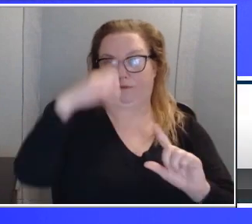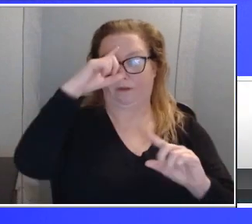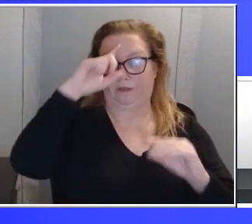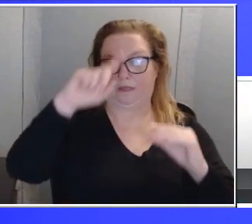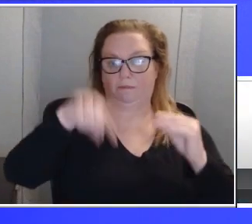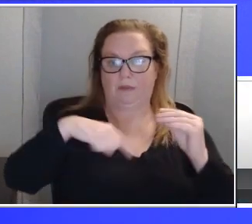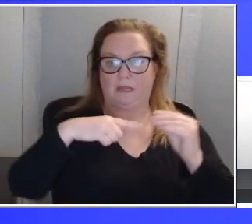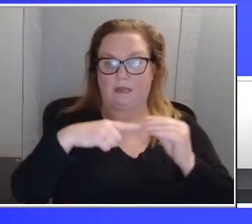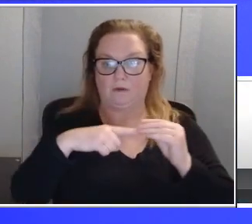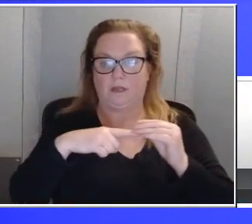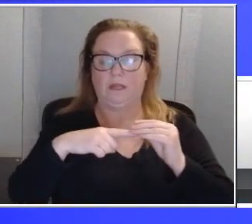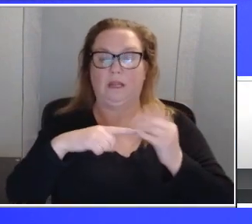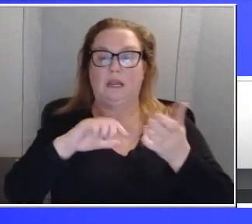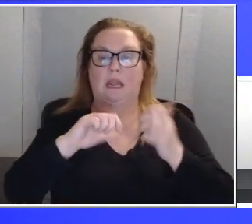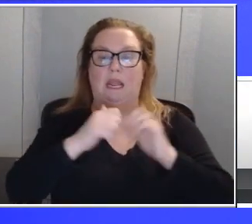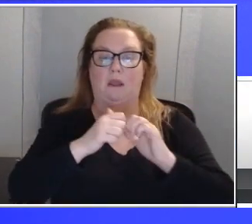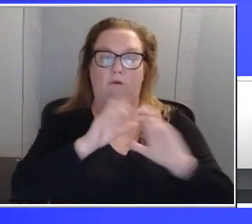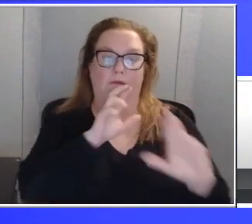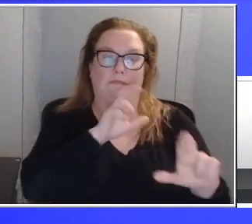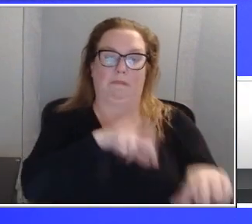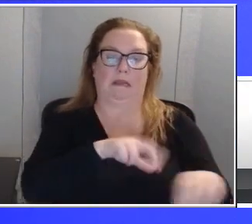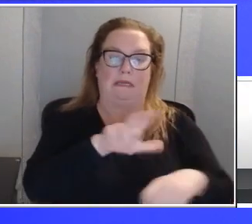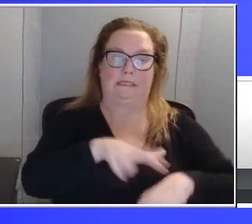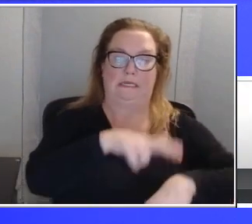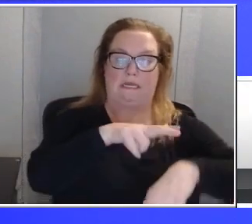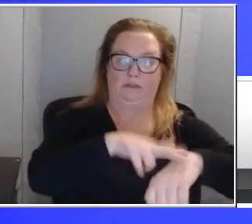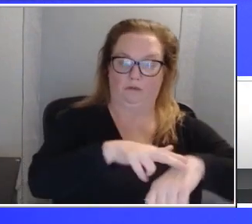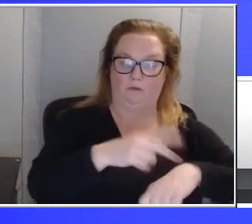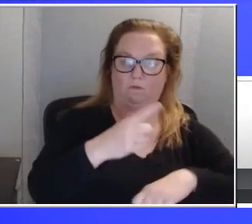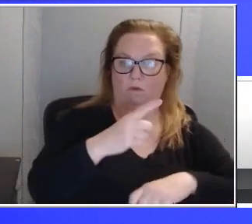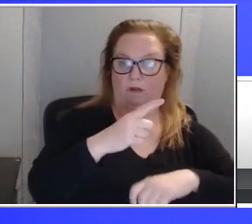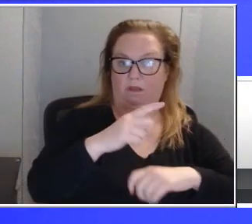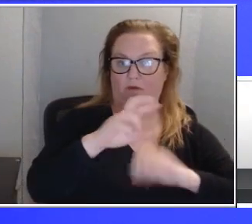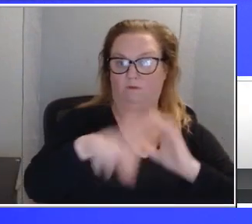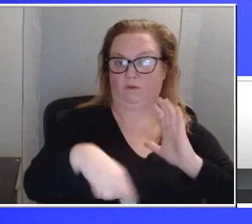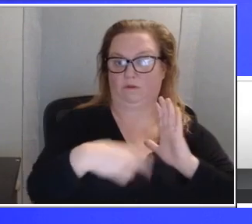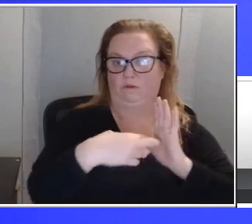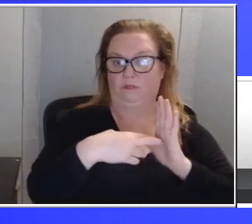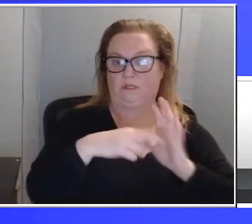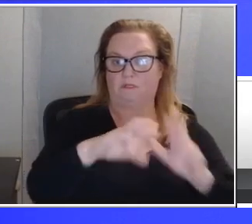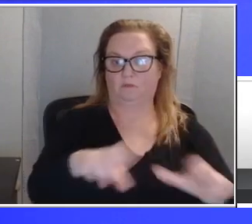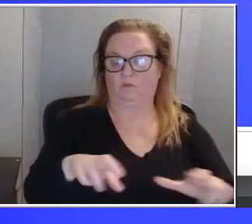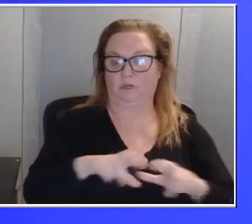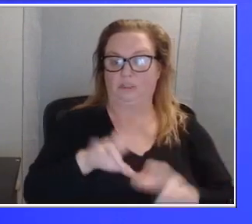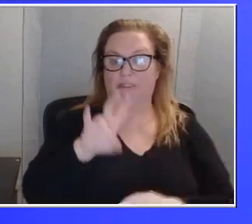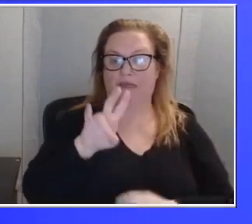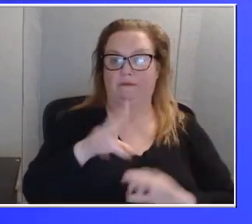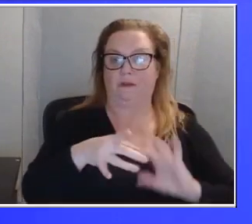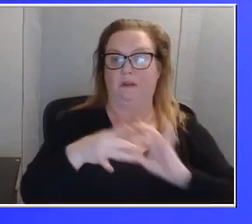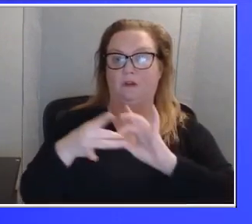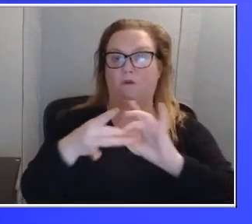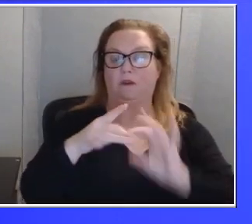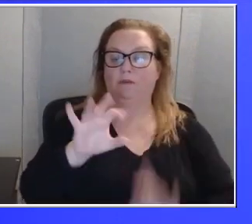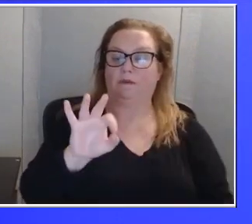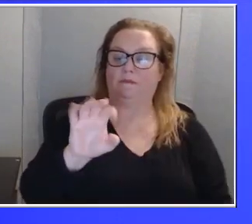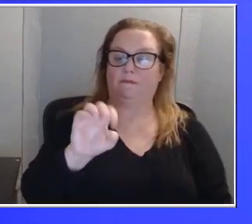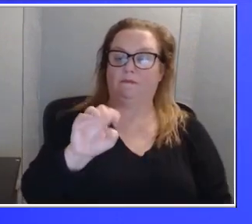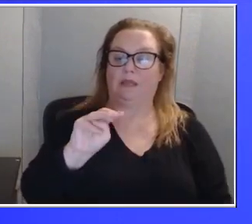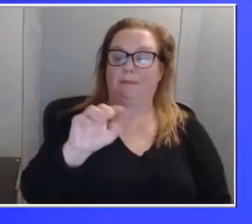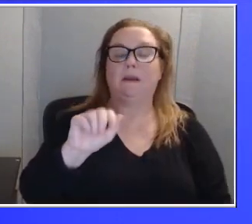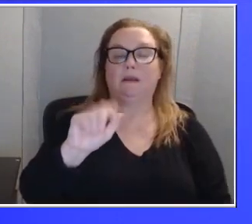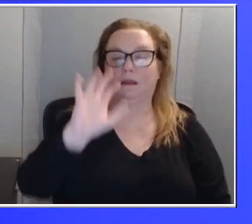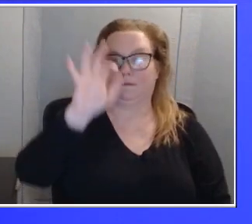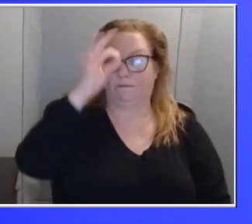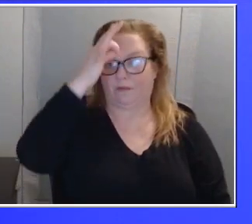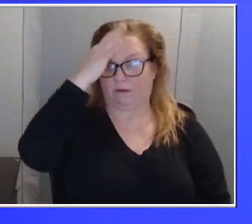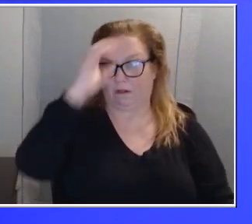were responding as a nation, one of the roles that I played in Region 7 was to coordinate with FEMA, the Federal Emergency Management Agency.